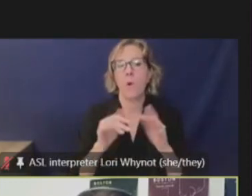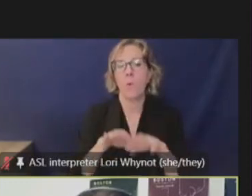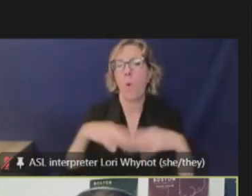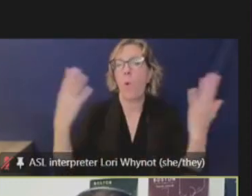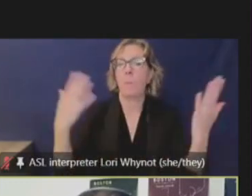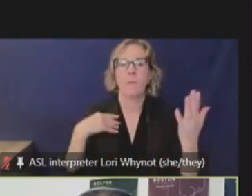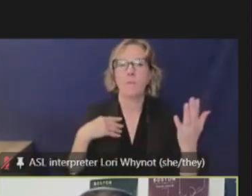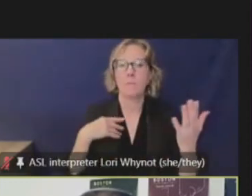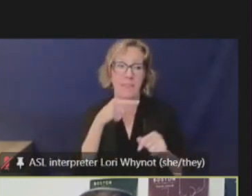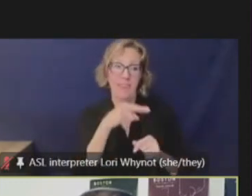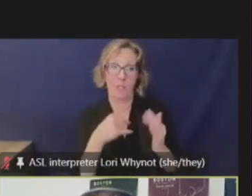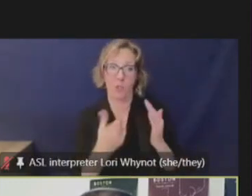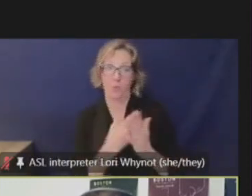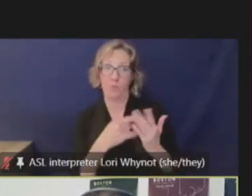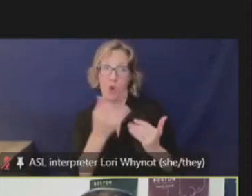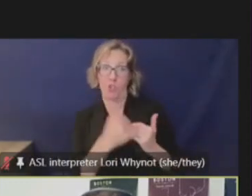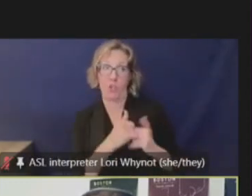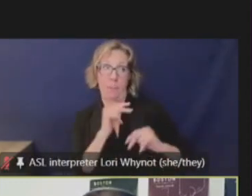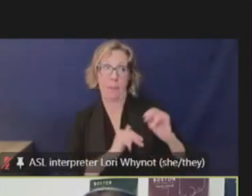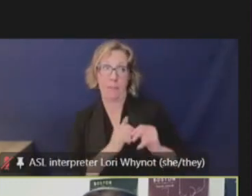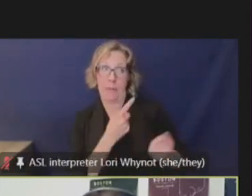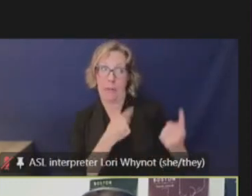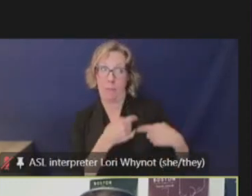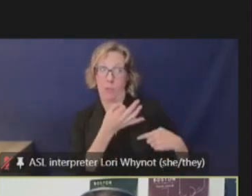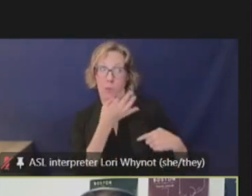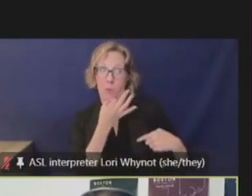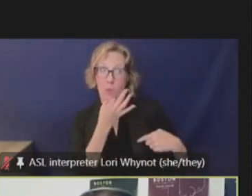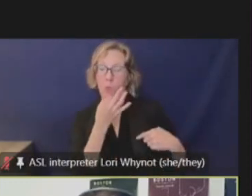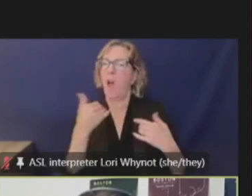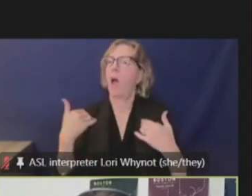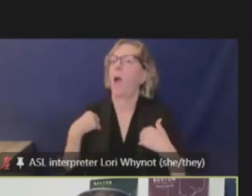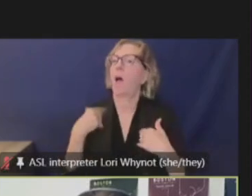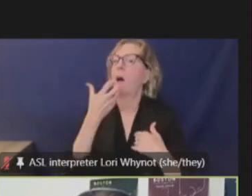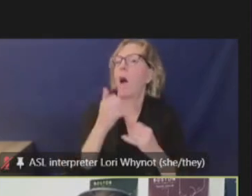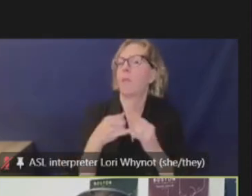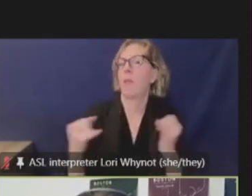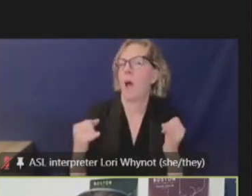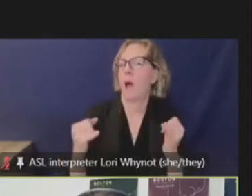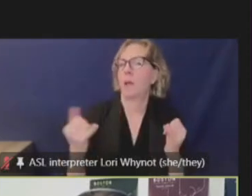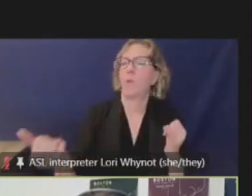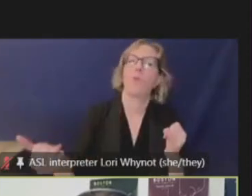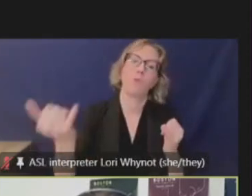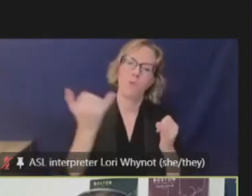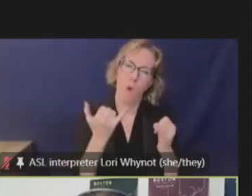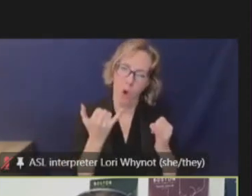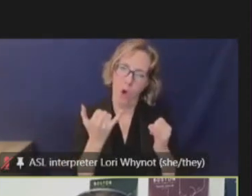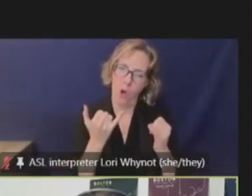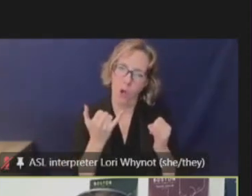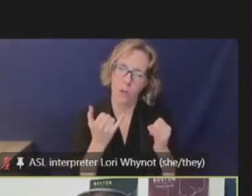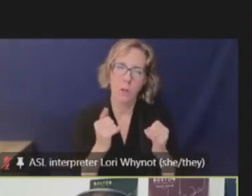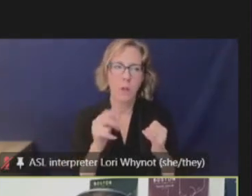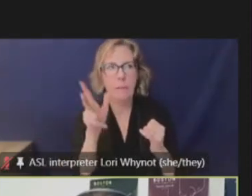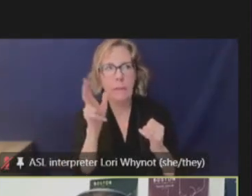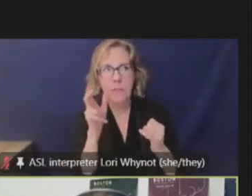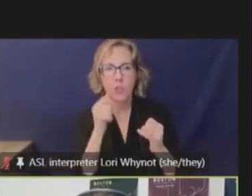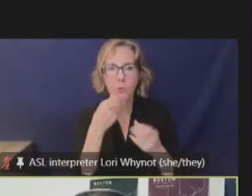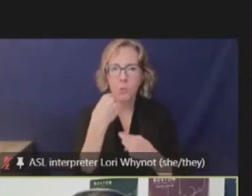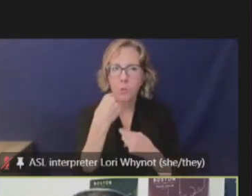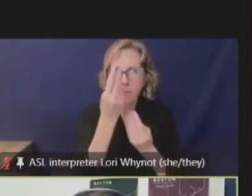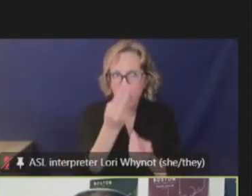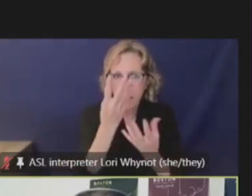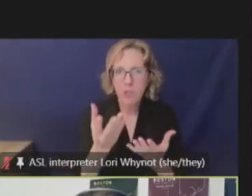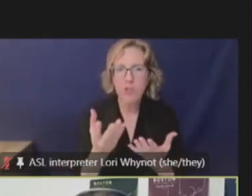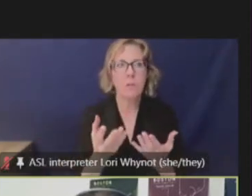and listen to a pre-recorded voice message where they can learn about a project and then be able to share information